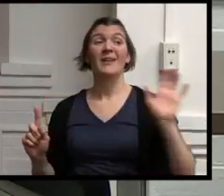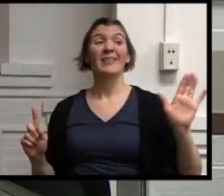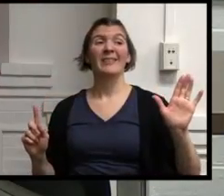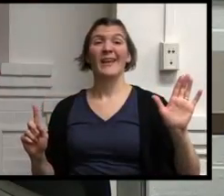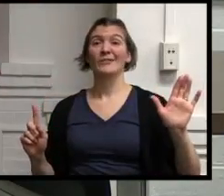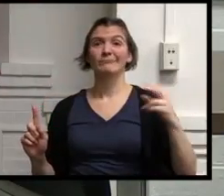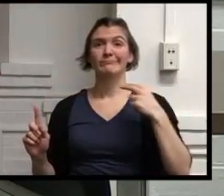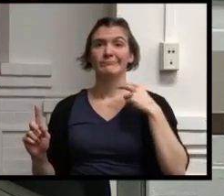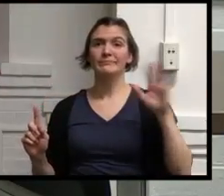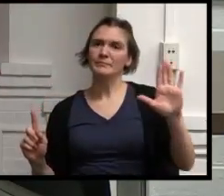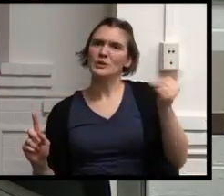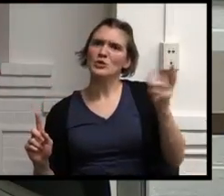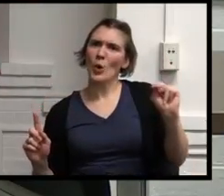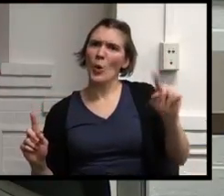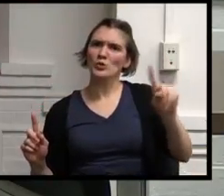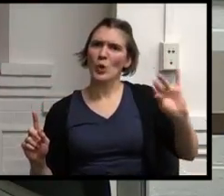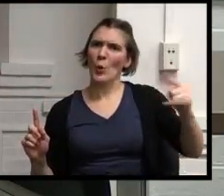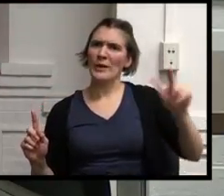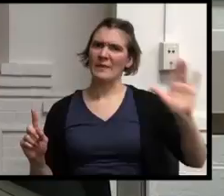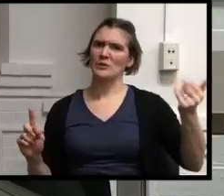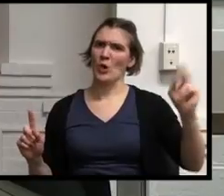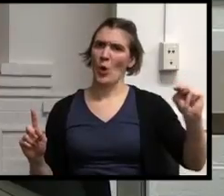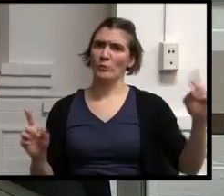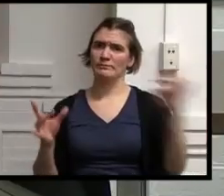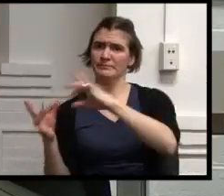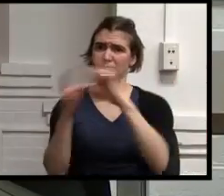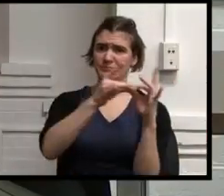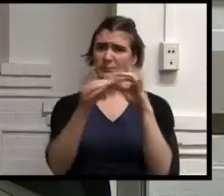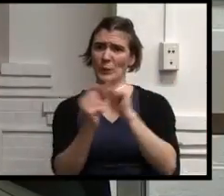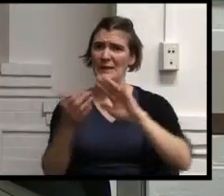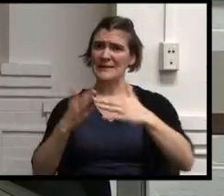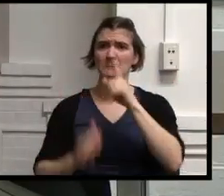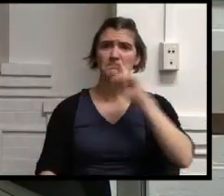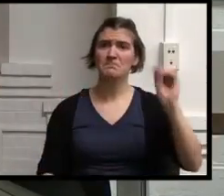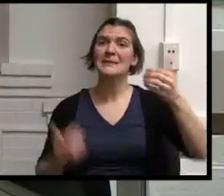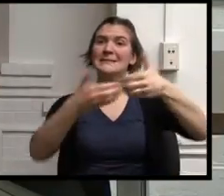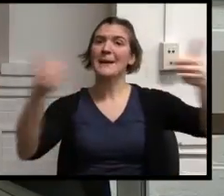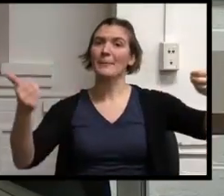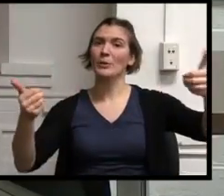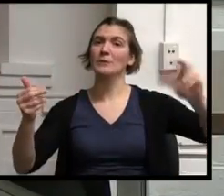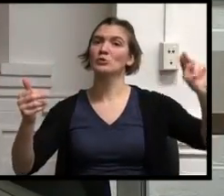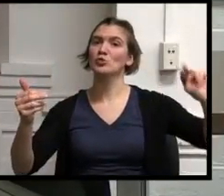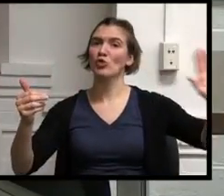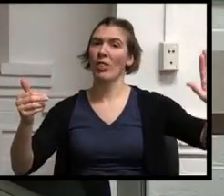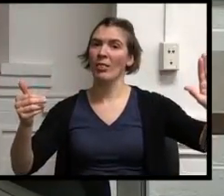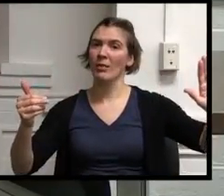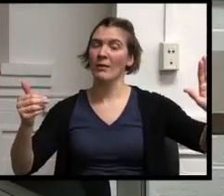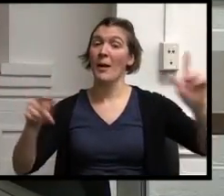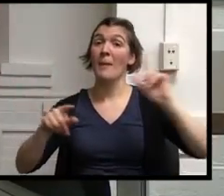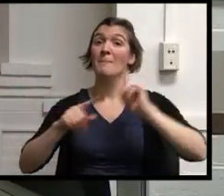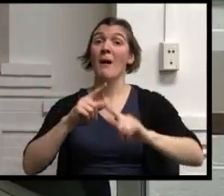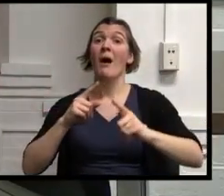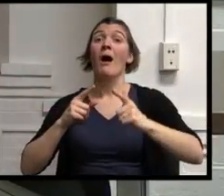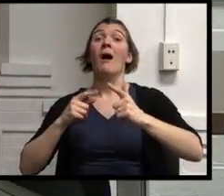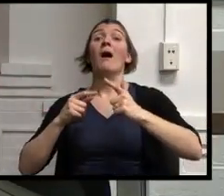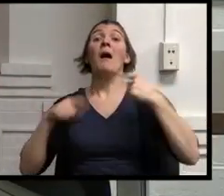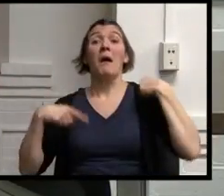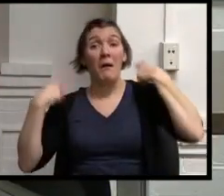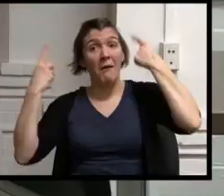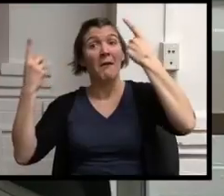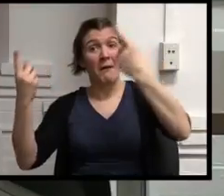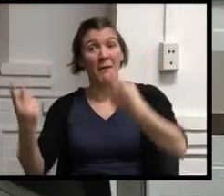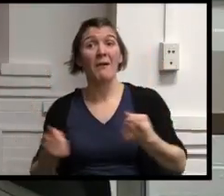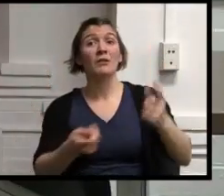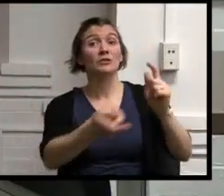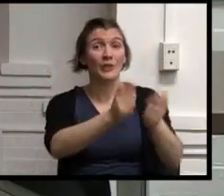was its own zoning district and didn't relate directly to an underlying zoning district, in future amendments to the Delta